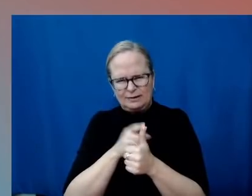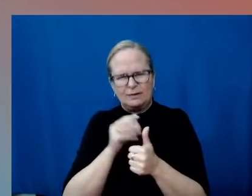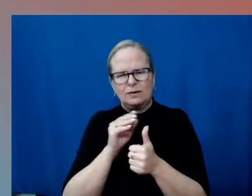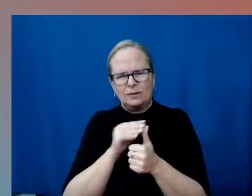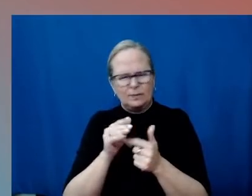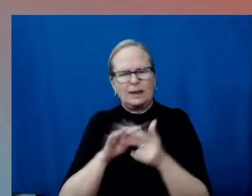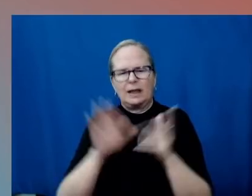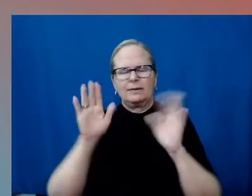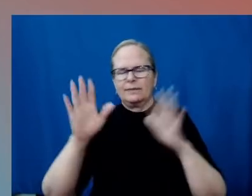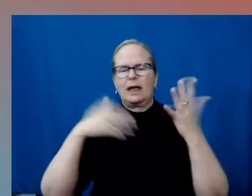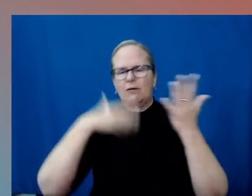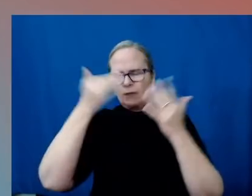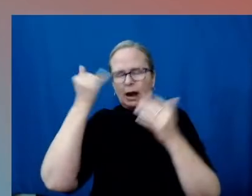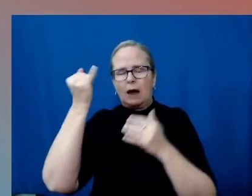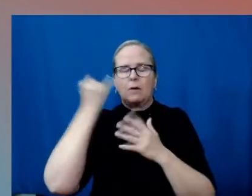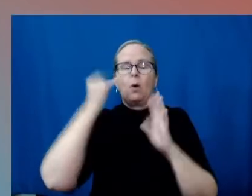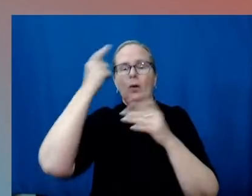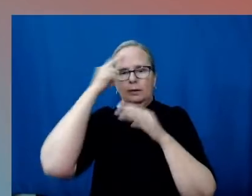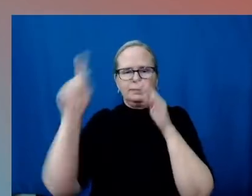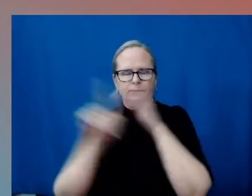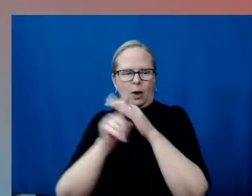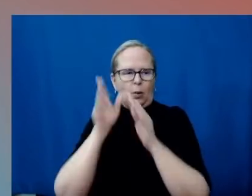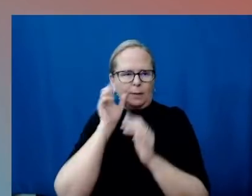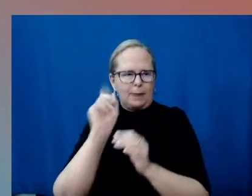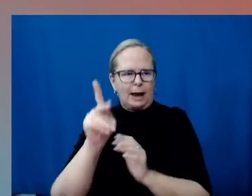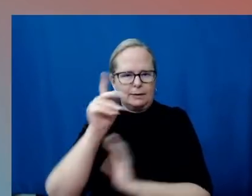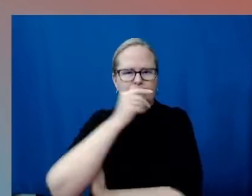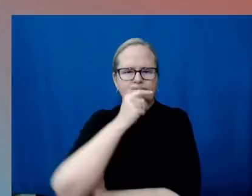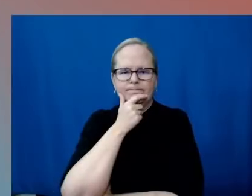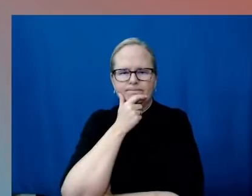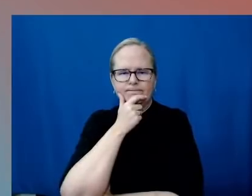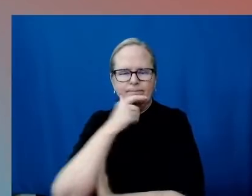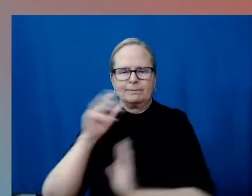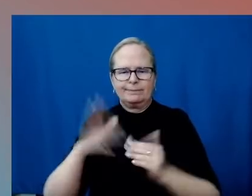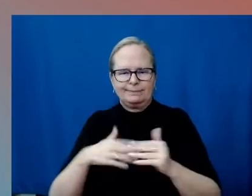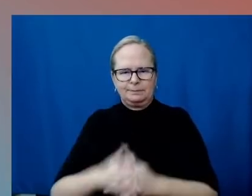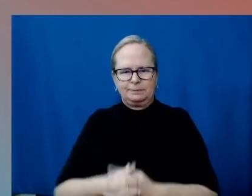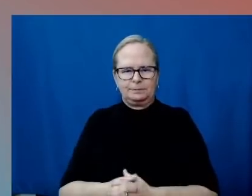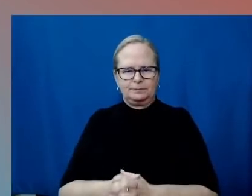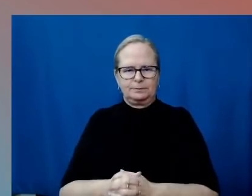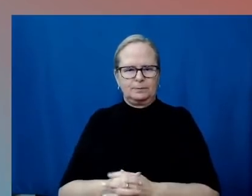Decreased transmission. I'm gonna forget. I'll come back to it. But anyways, so